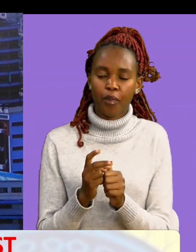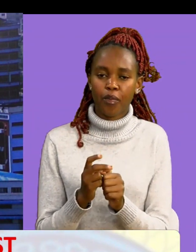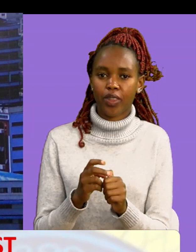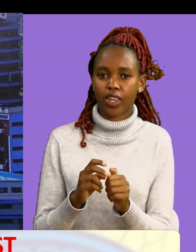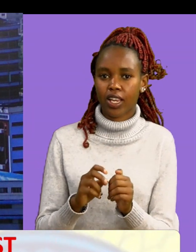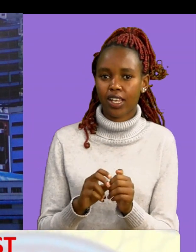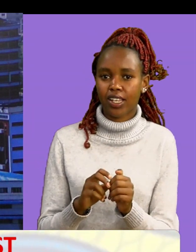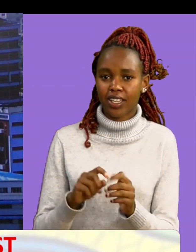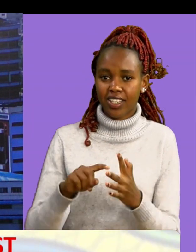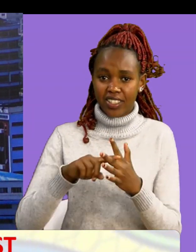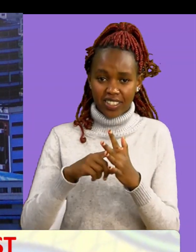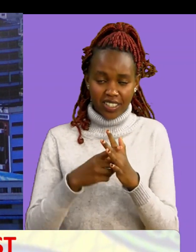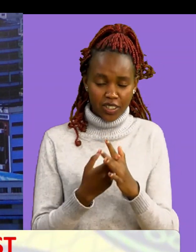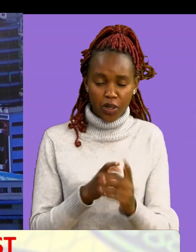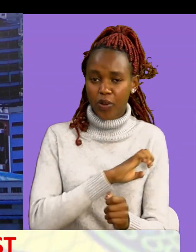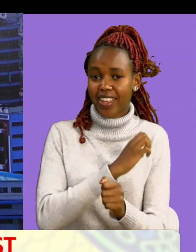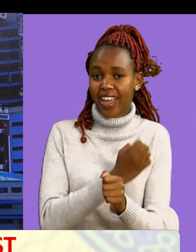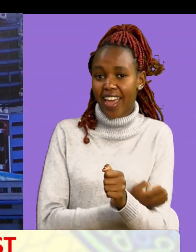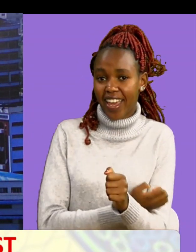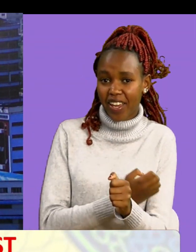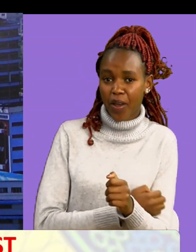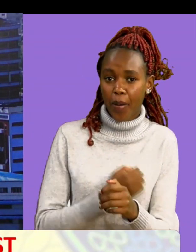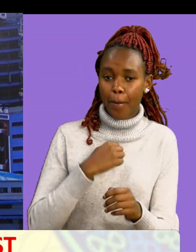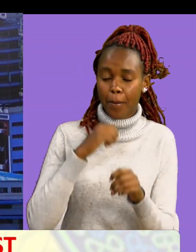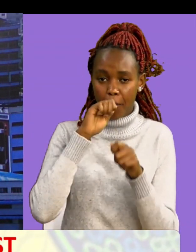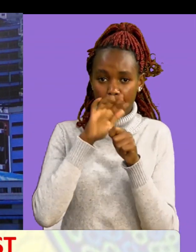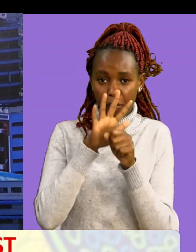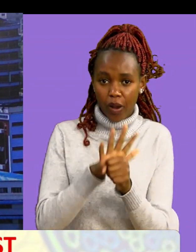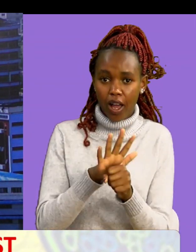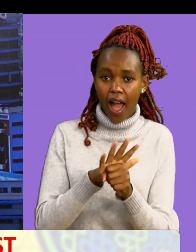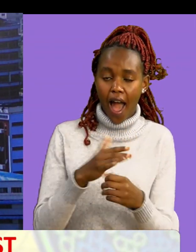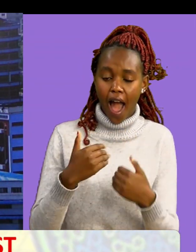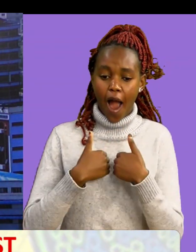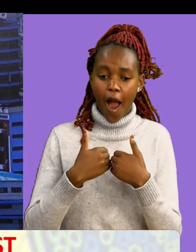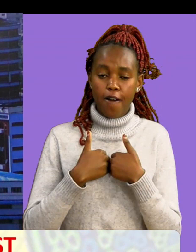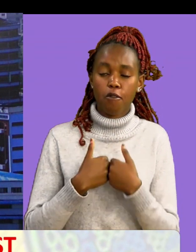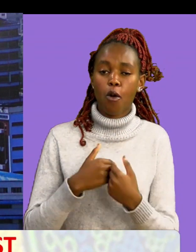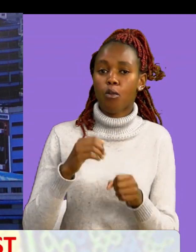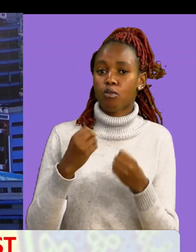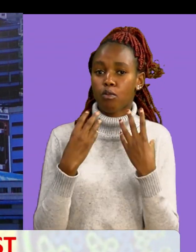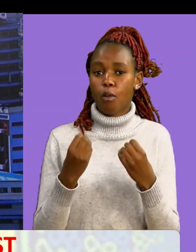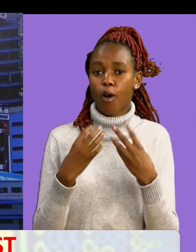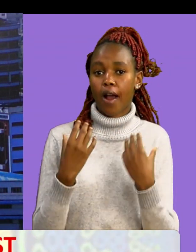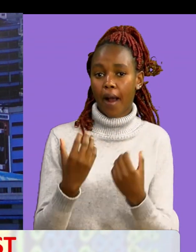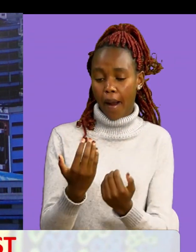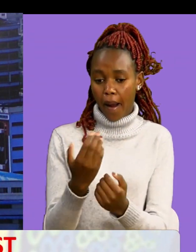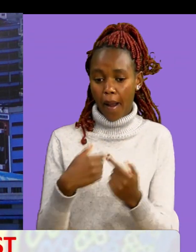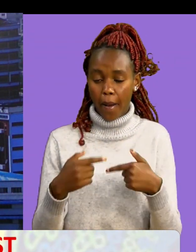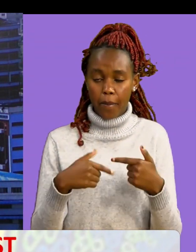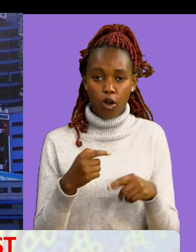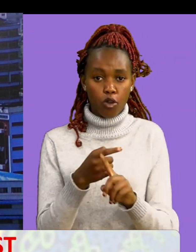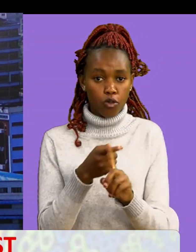some mellow kind of sensation, mellow tunes. I promise you we got more coming all the way from 10 p.m. until late.